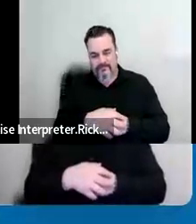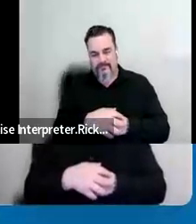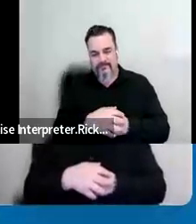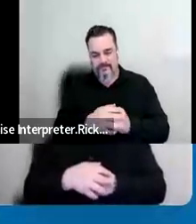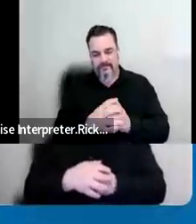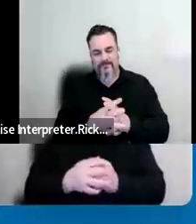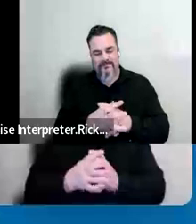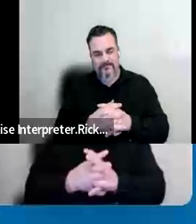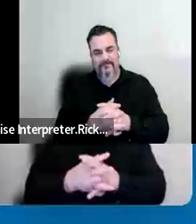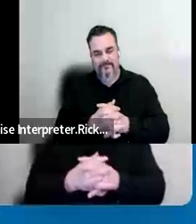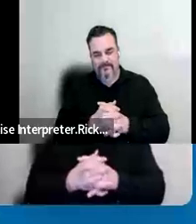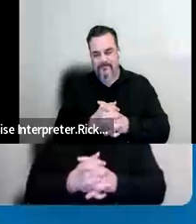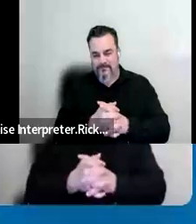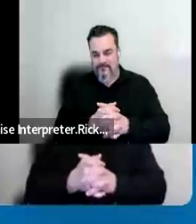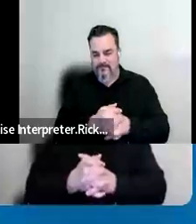So